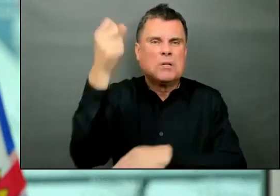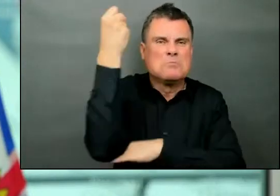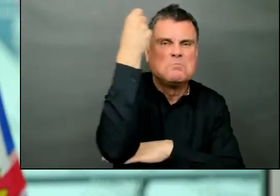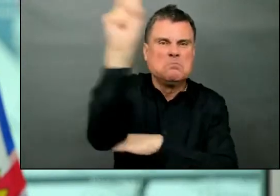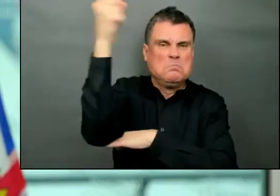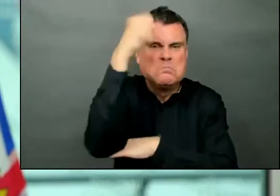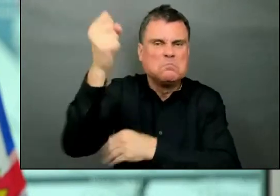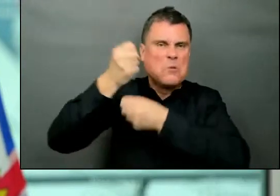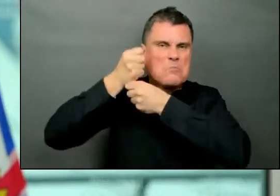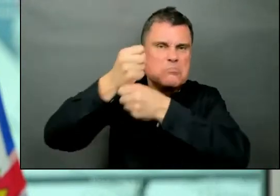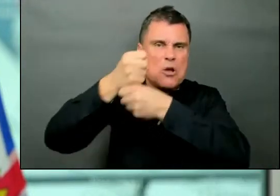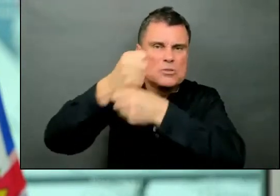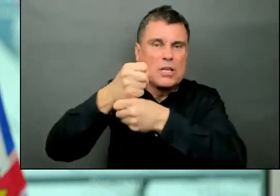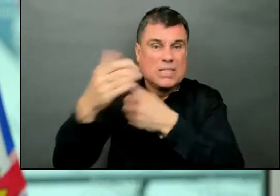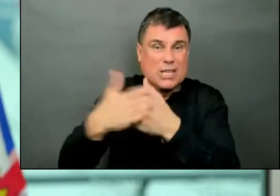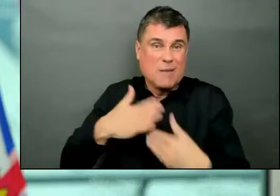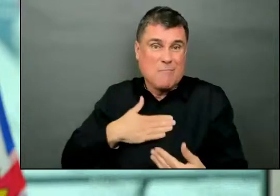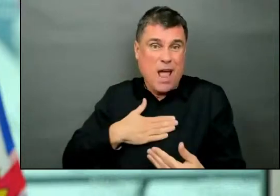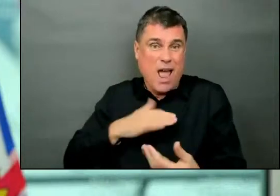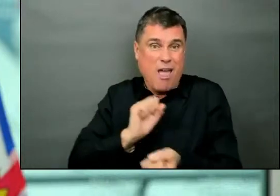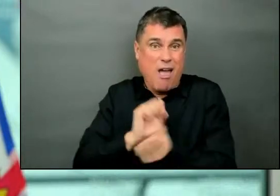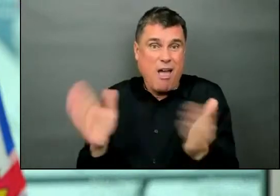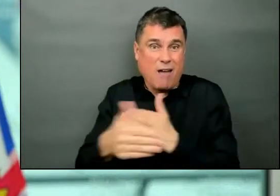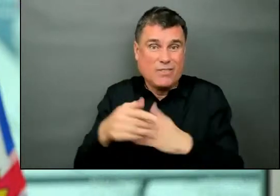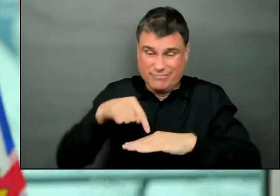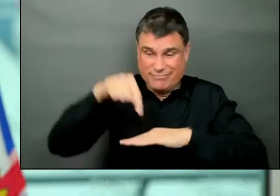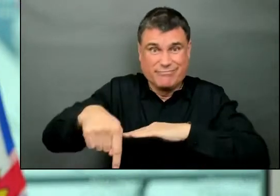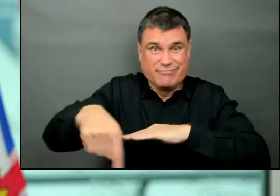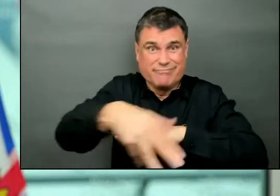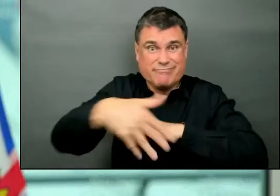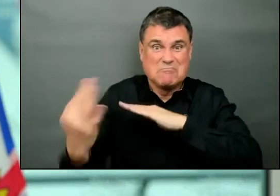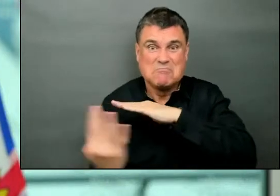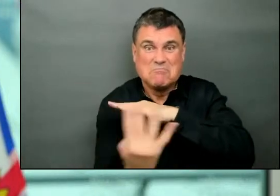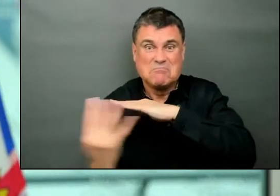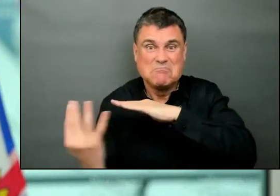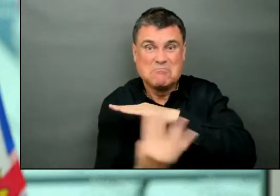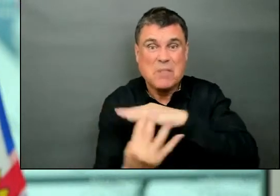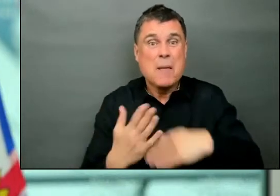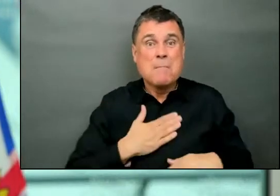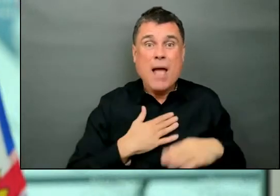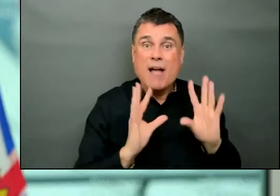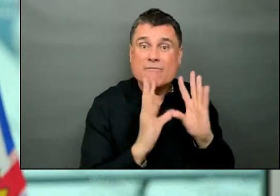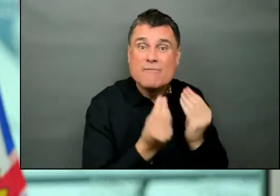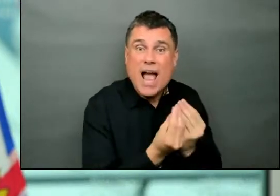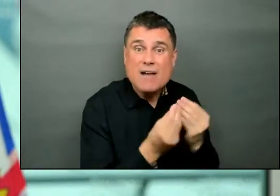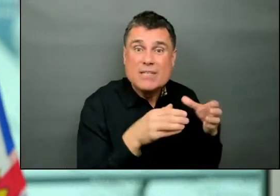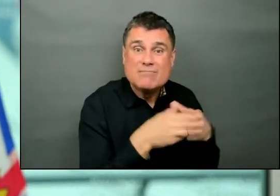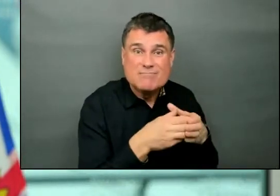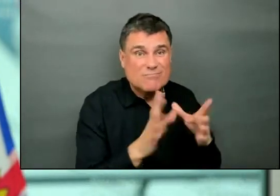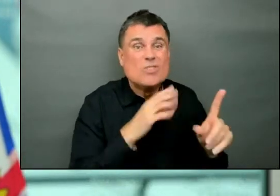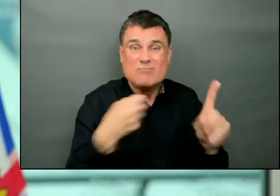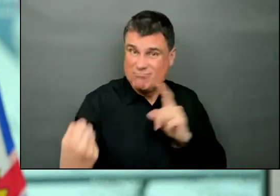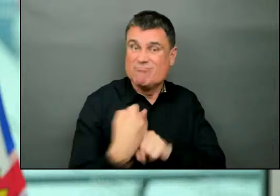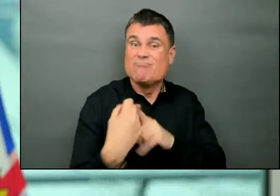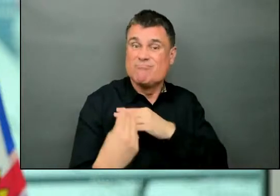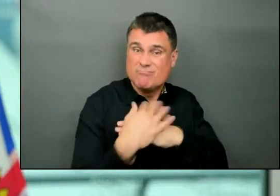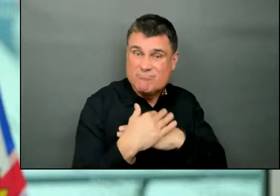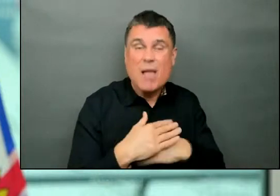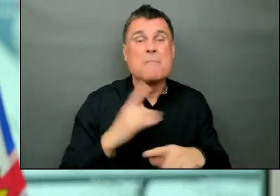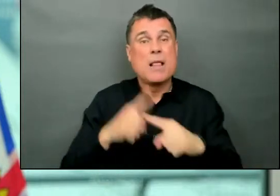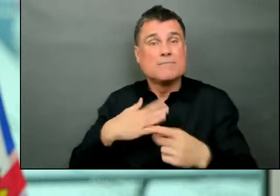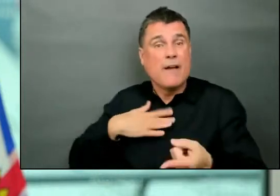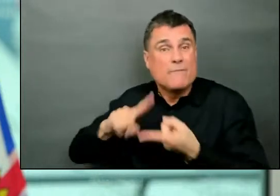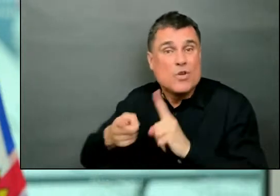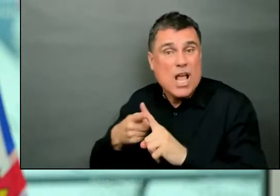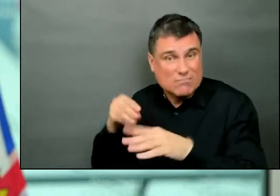my family. It affects the people we work with, and that's the part that I find hardest to deal with. We